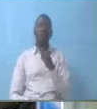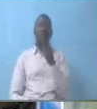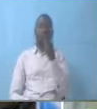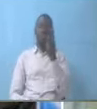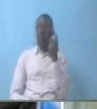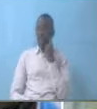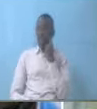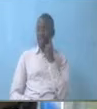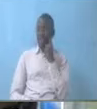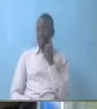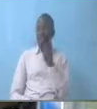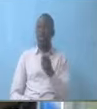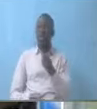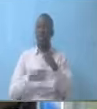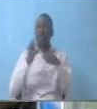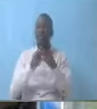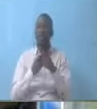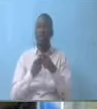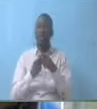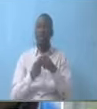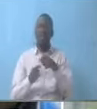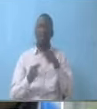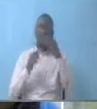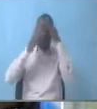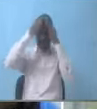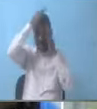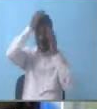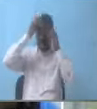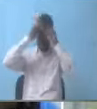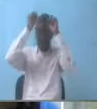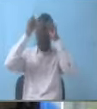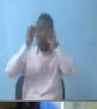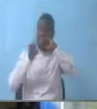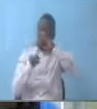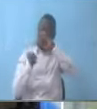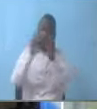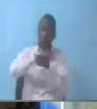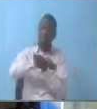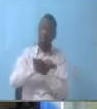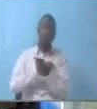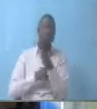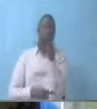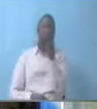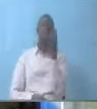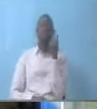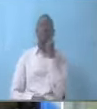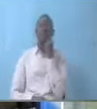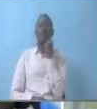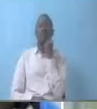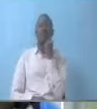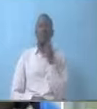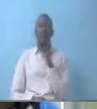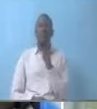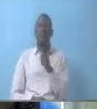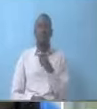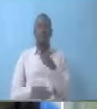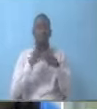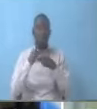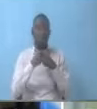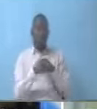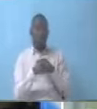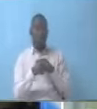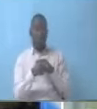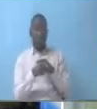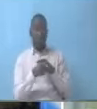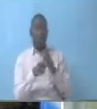ñaari fan way gannaaw lool na ngoru APRC ñu soppali ko def ko ñetti fan. But this decree enables them to detain you for 30